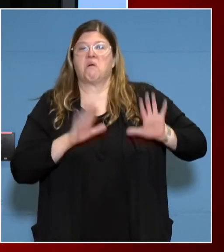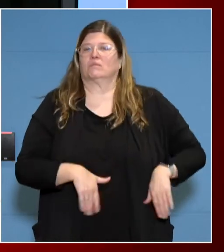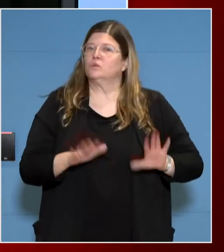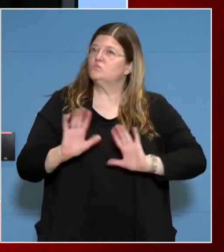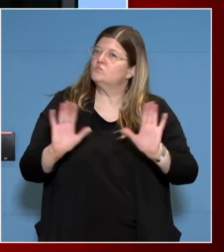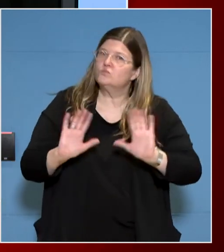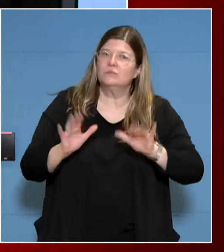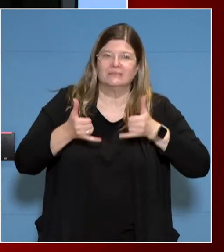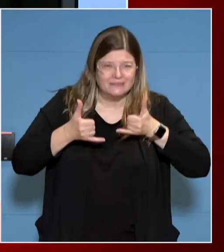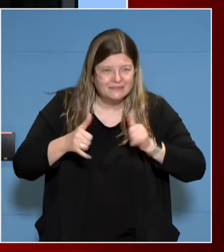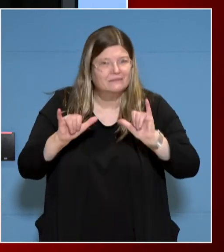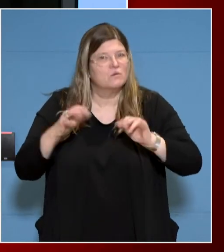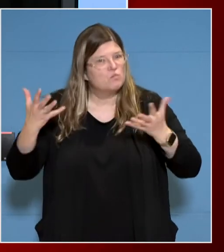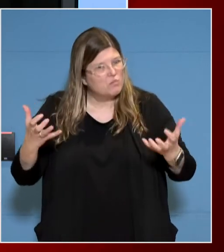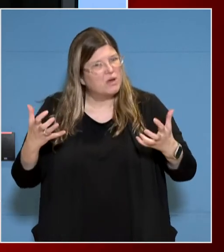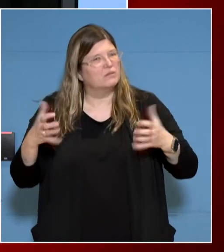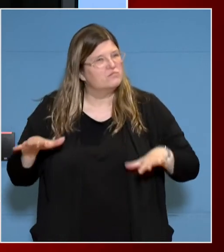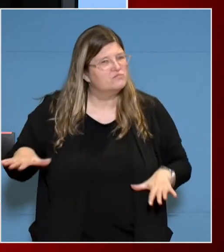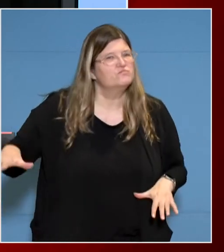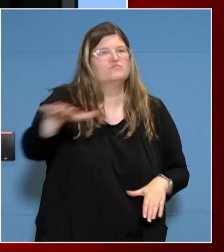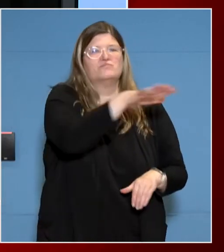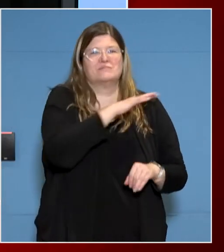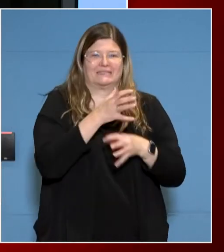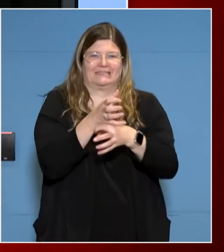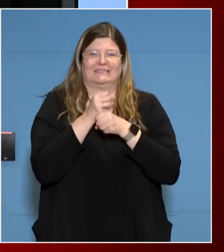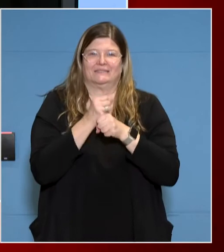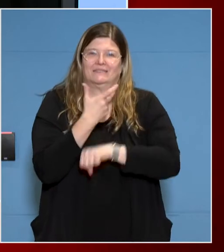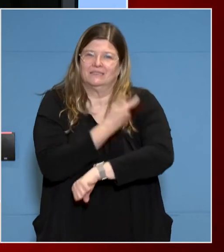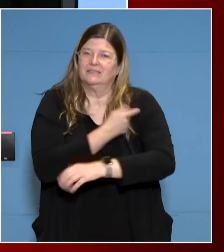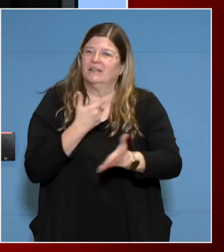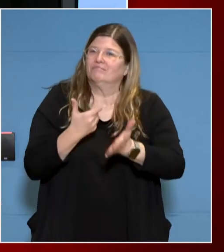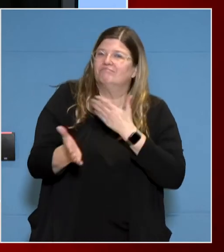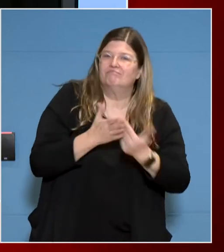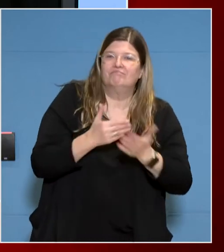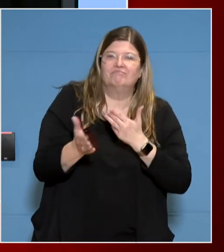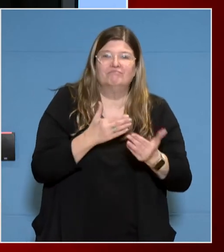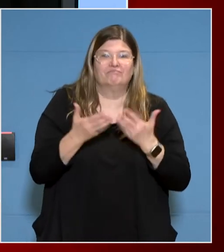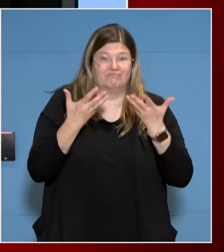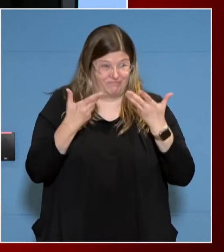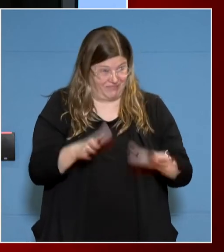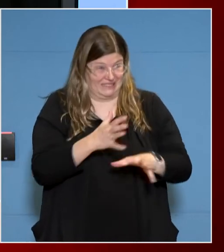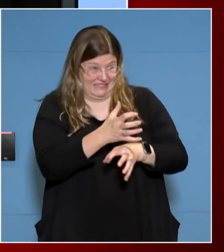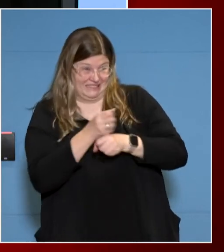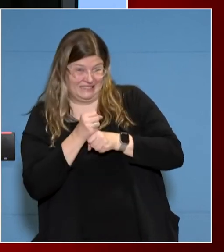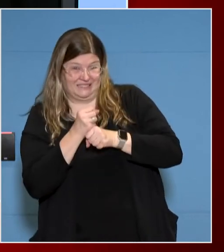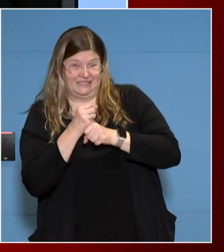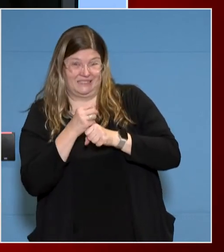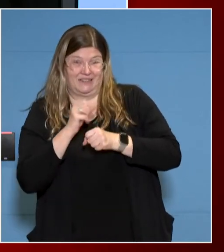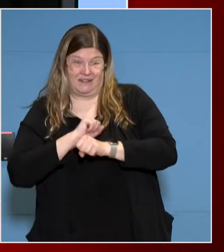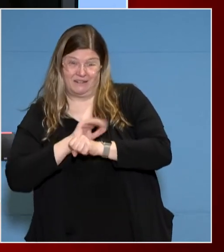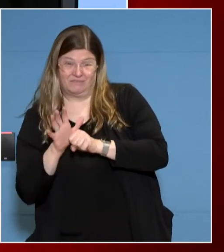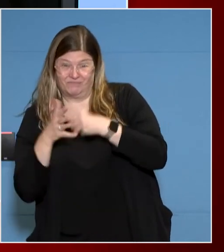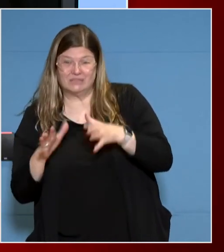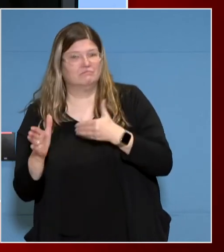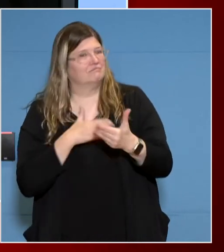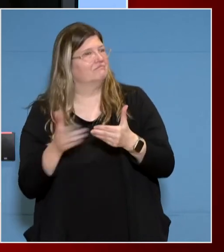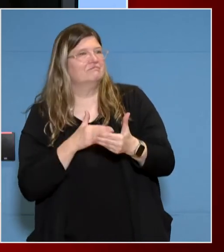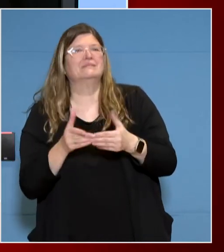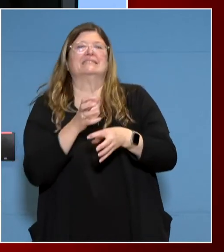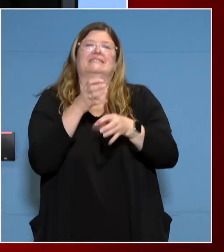vaccine, whether you've had COVID-19 or not. I also want to celebrate the place that